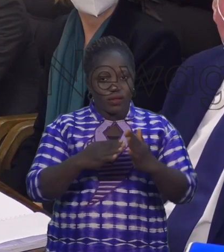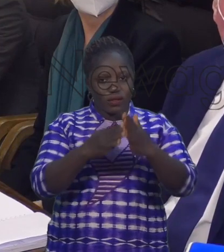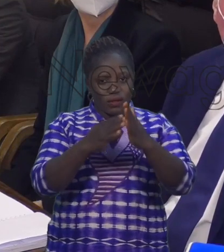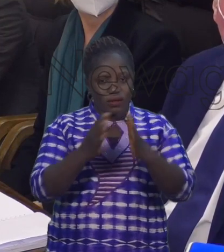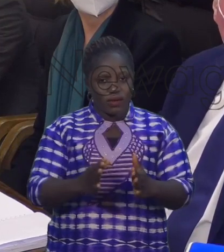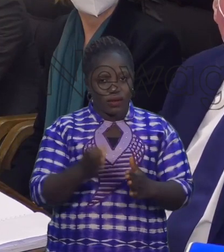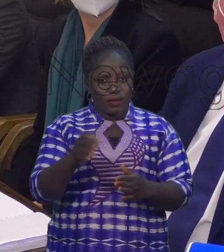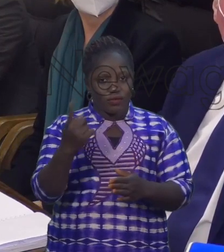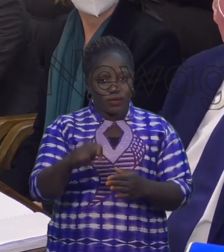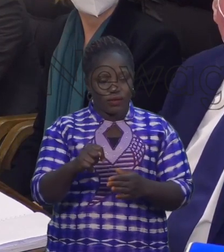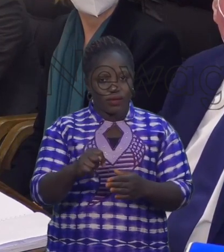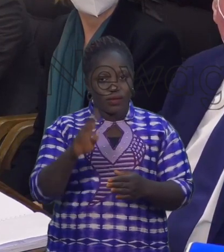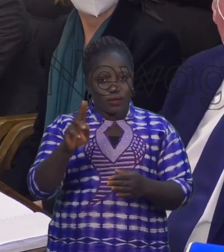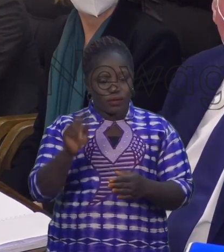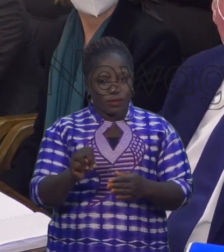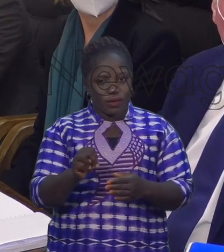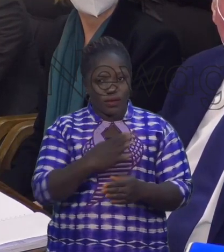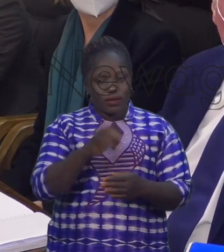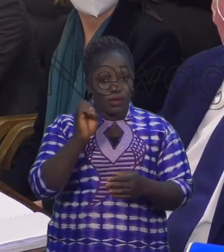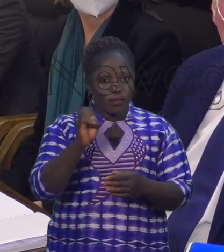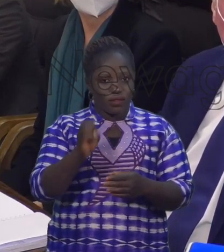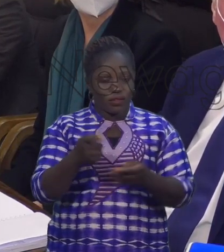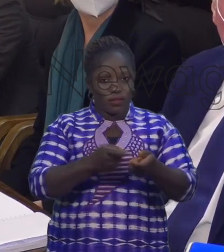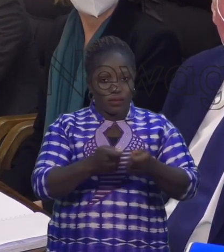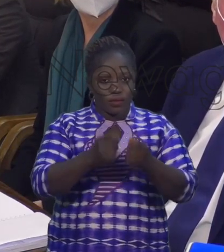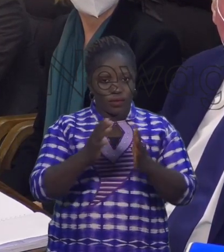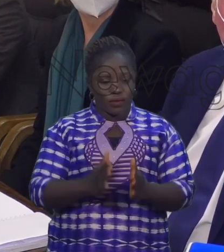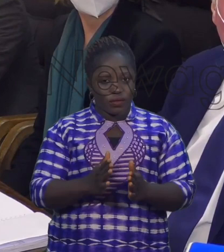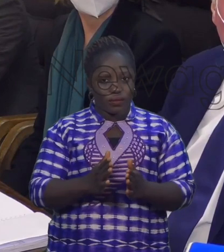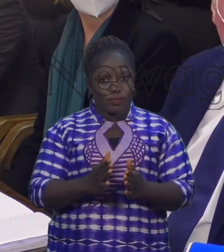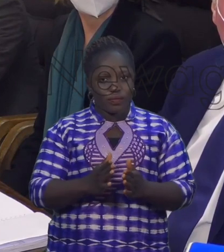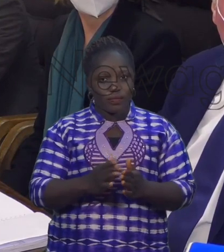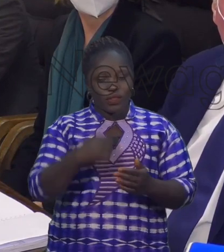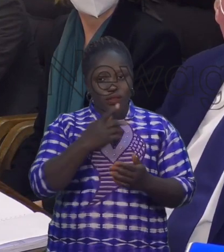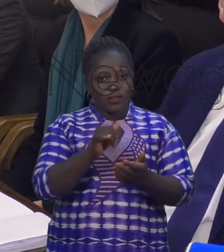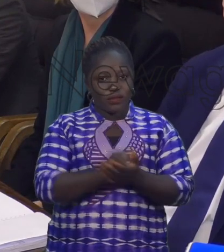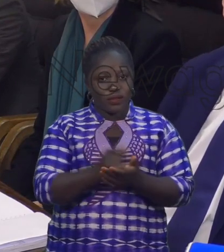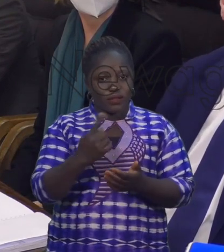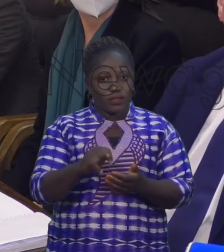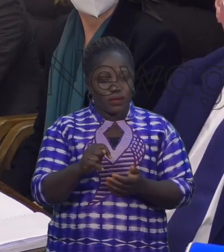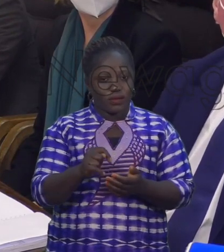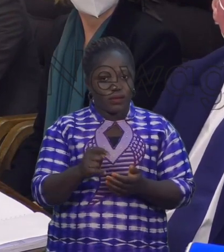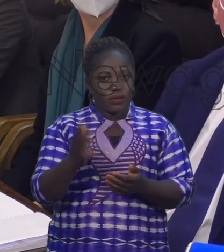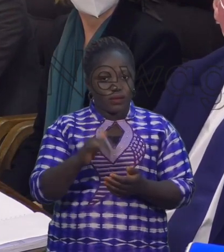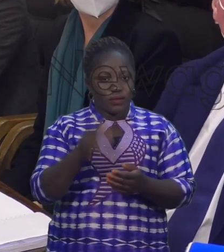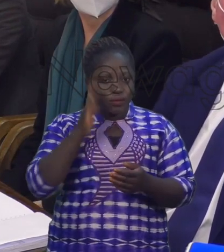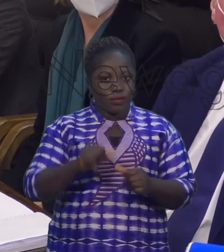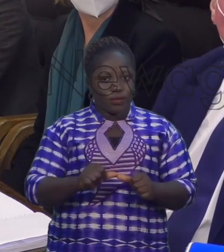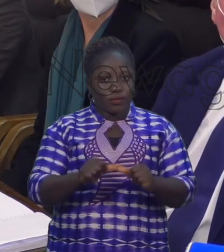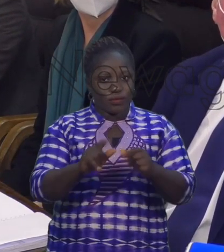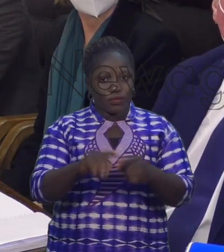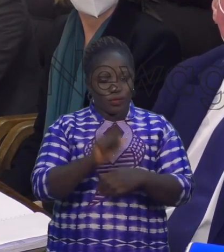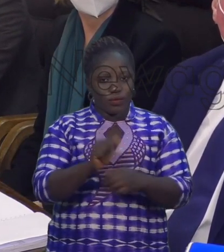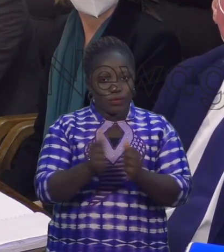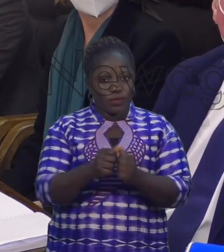leader of the delegation and UN Under Secretary General and Emergency Relief Coordinator Martin Griffiths said the UN remains committed to